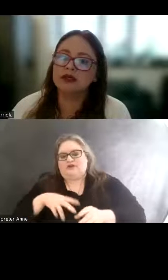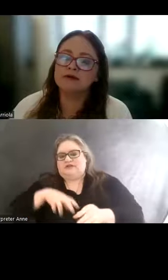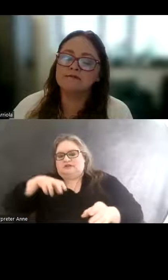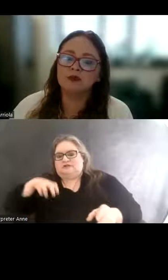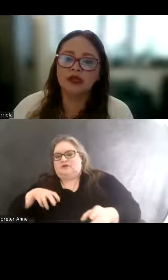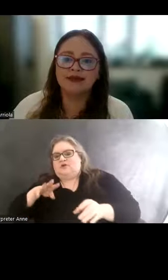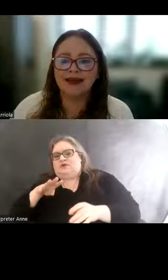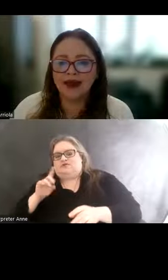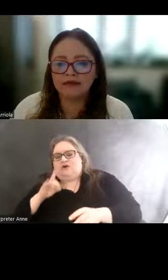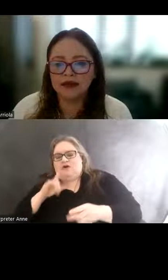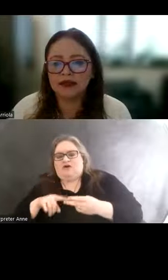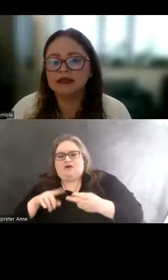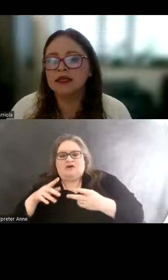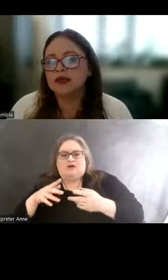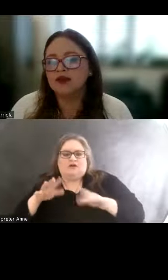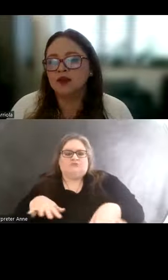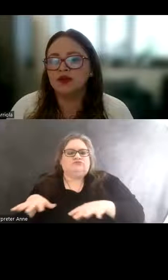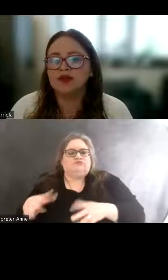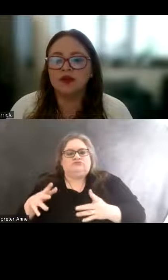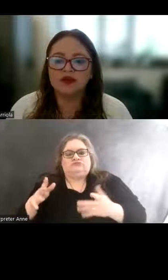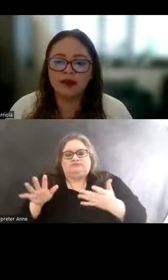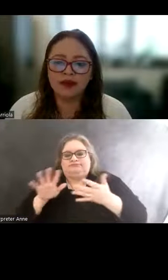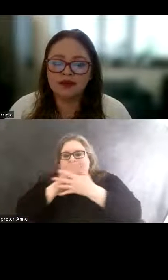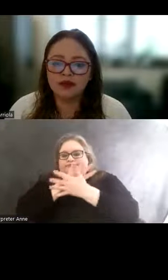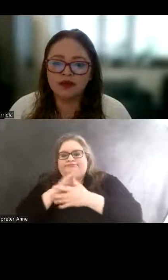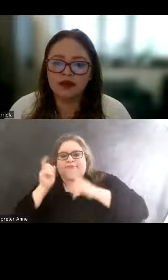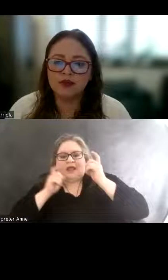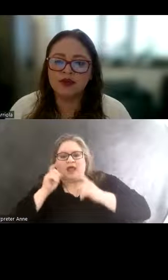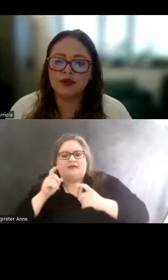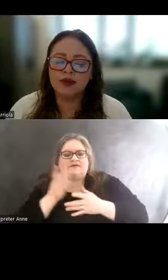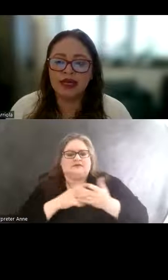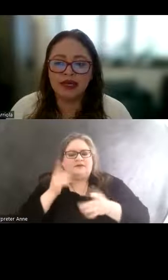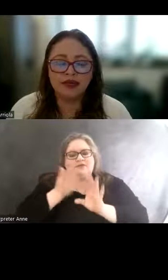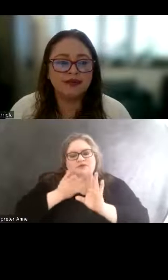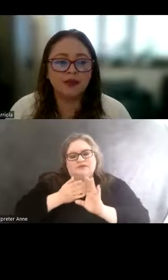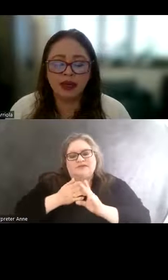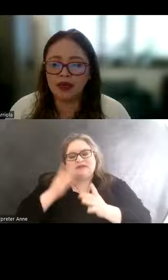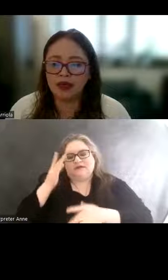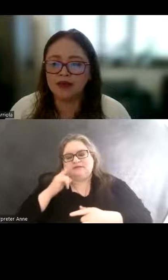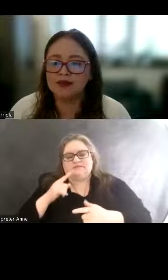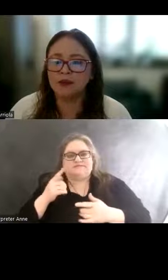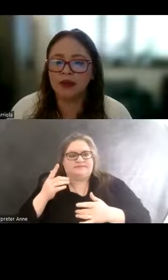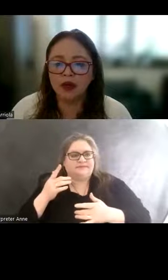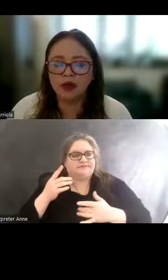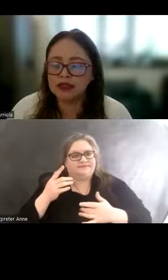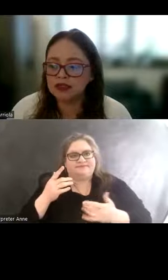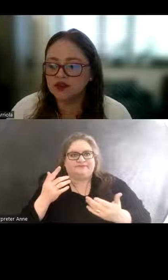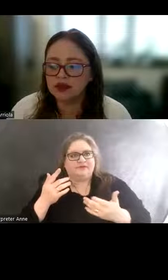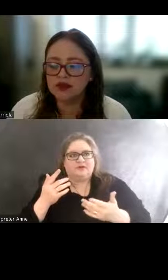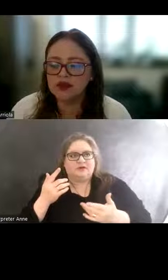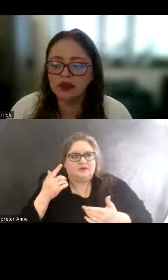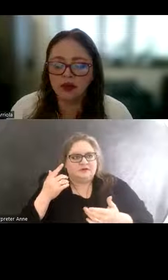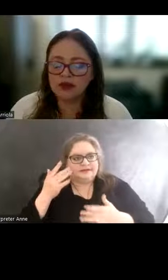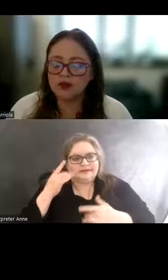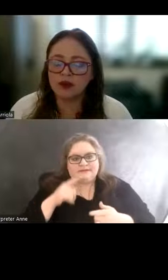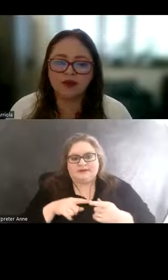lethargic, blunted affect. Some of those psychosomatic symptoms, aches, pains, medical